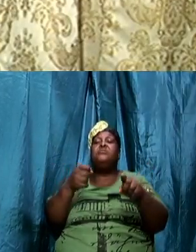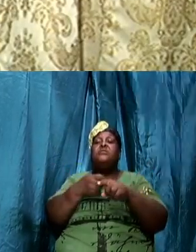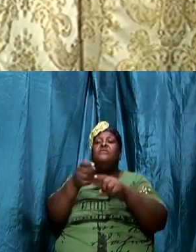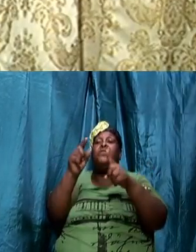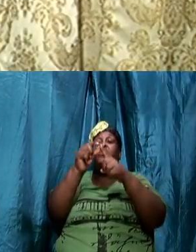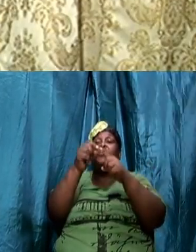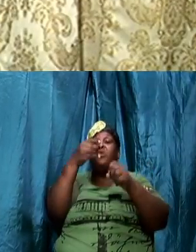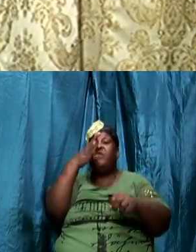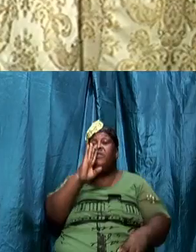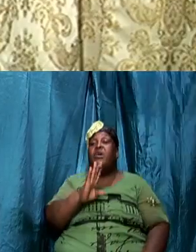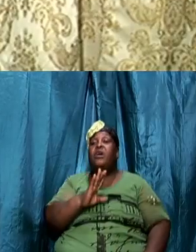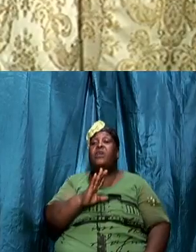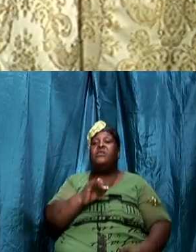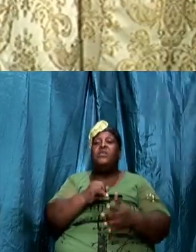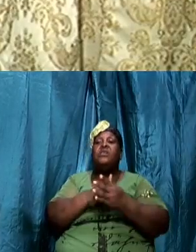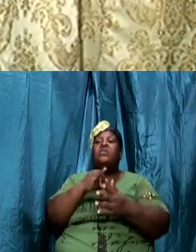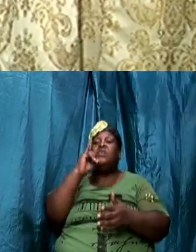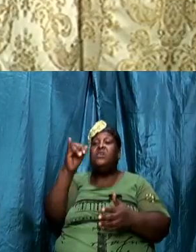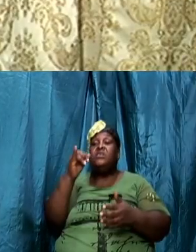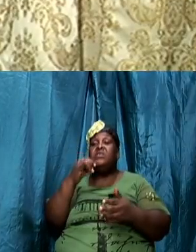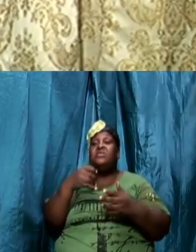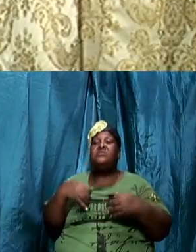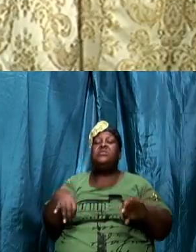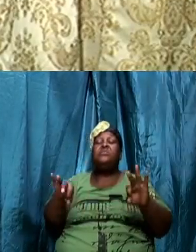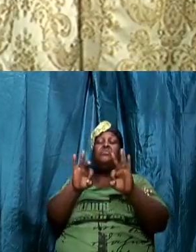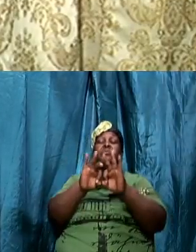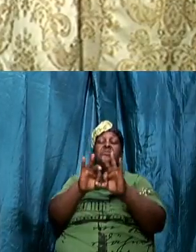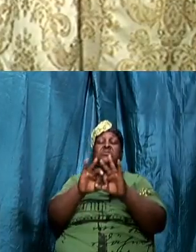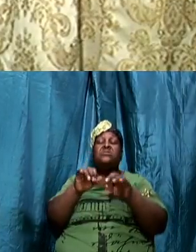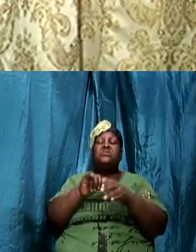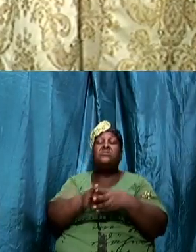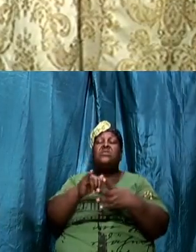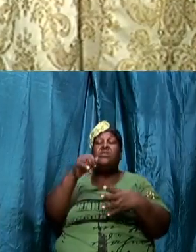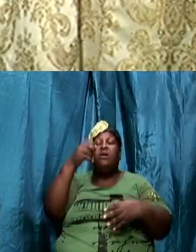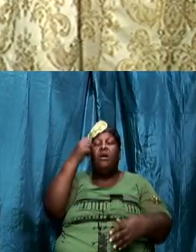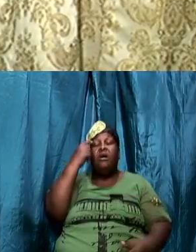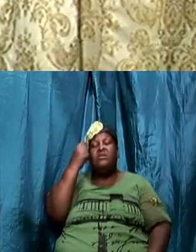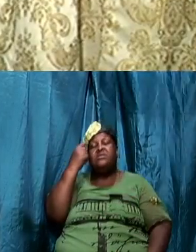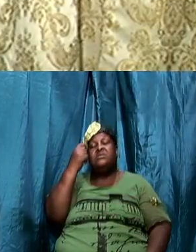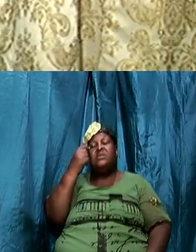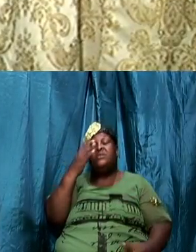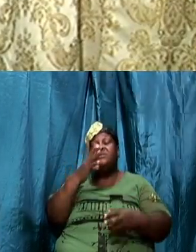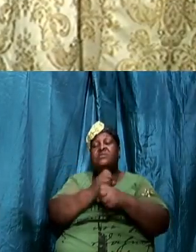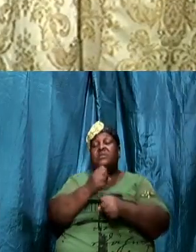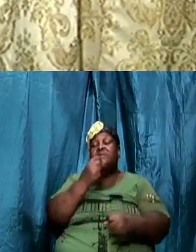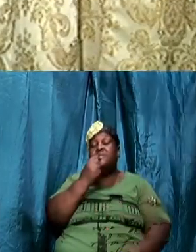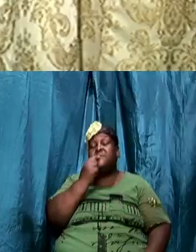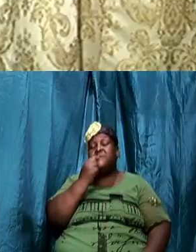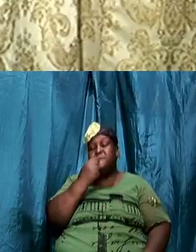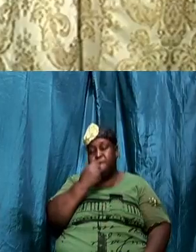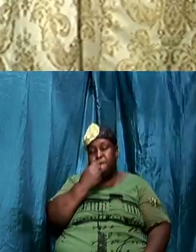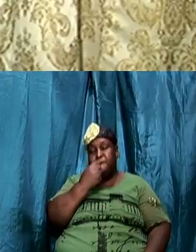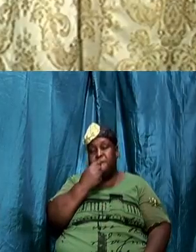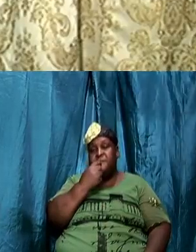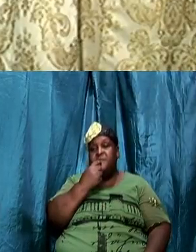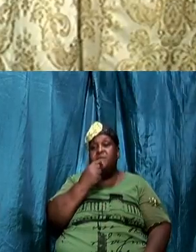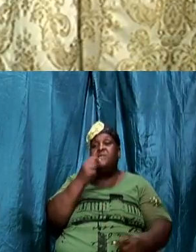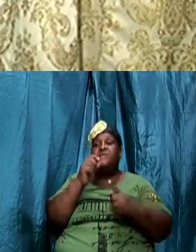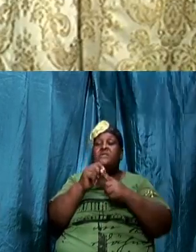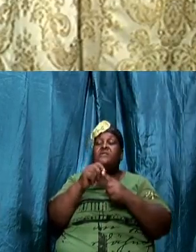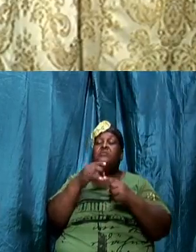am saying to us, it is important that we understand and take seriously the things that are in the word, because